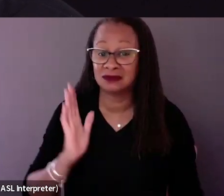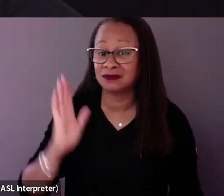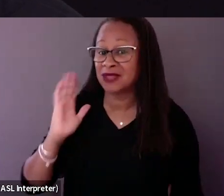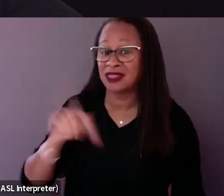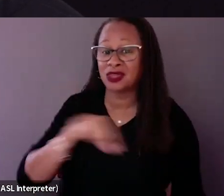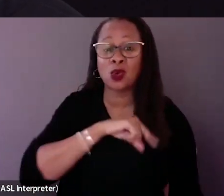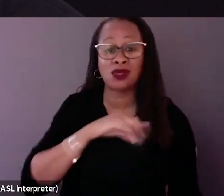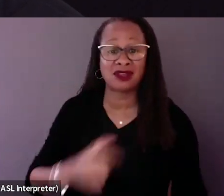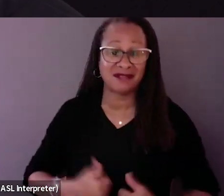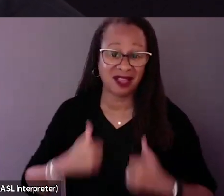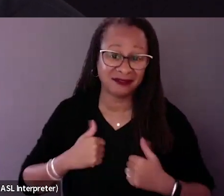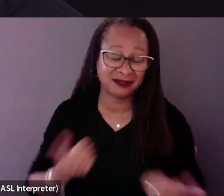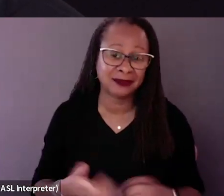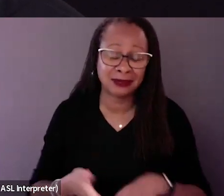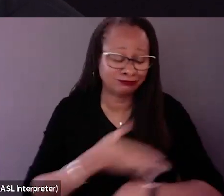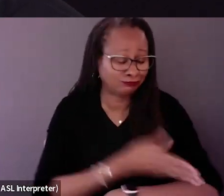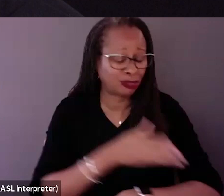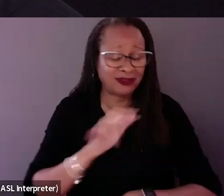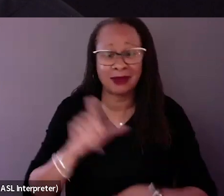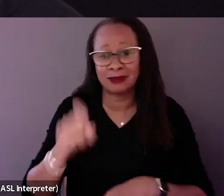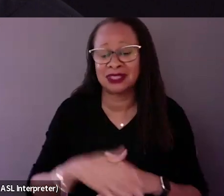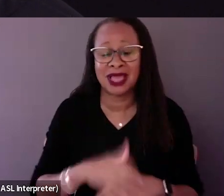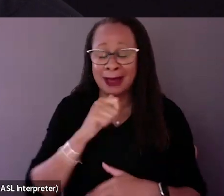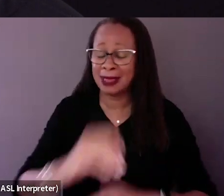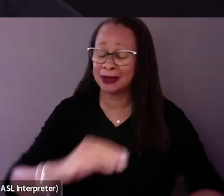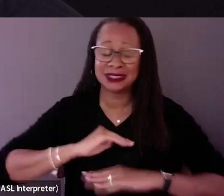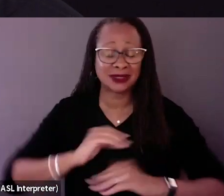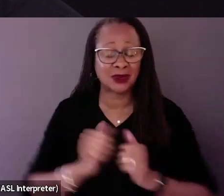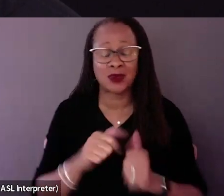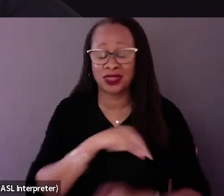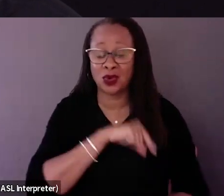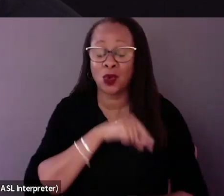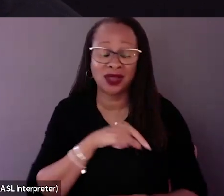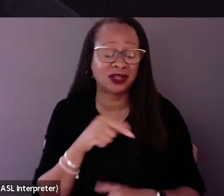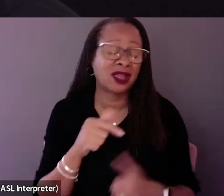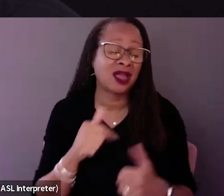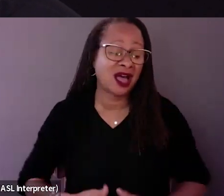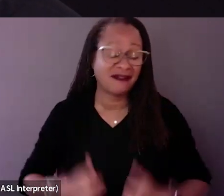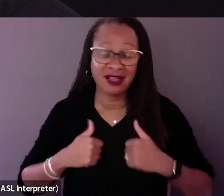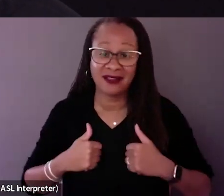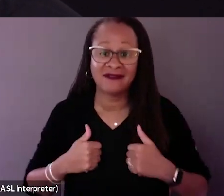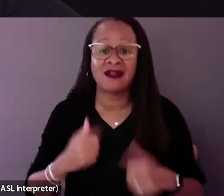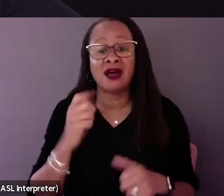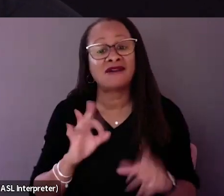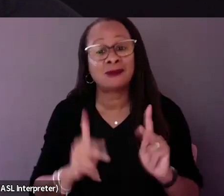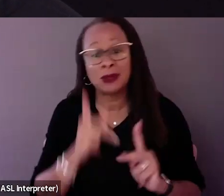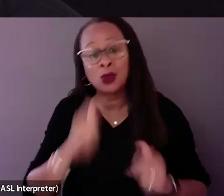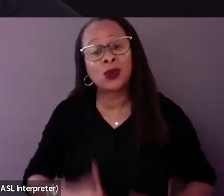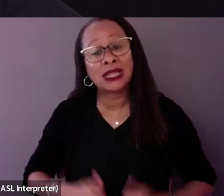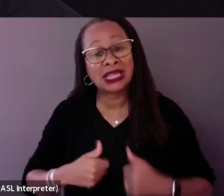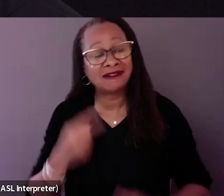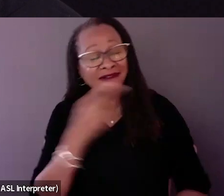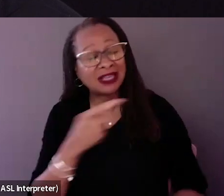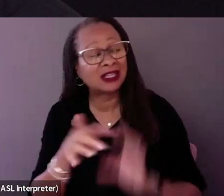quality of life. I am not satisfied with the quality of life for our relatives back home in Pine Ridge. I'm